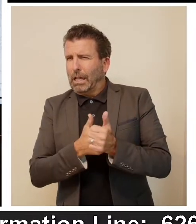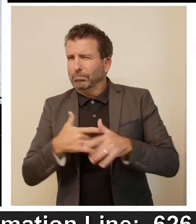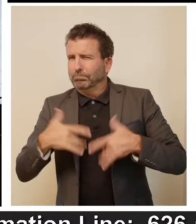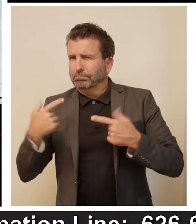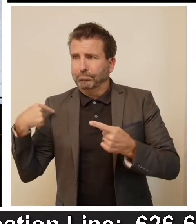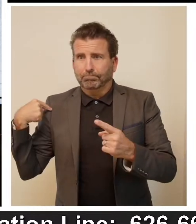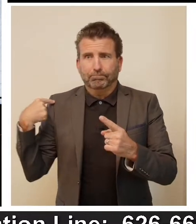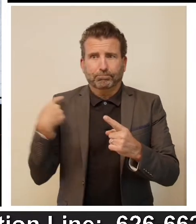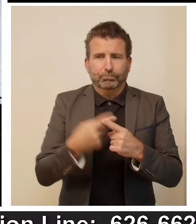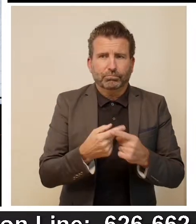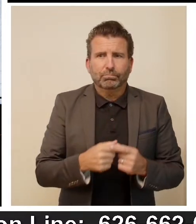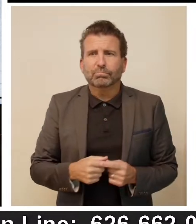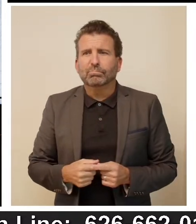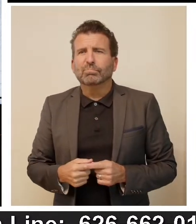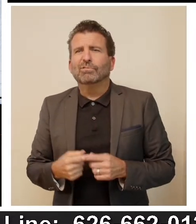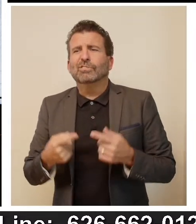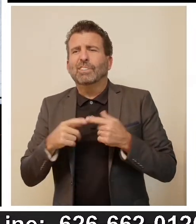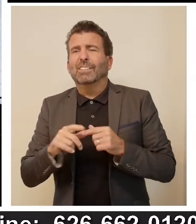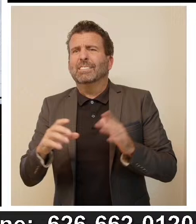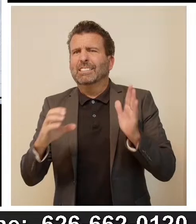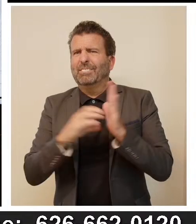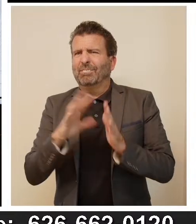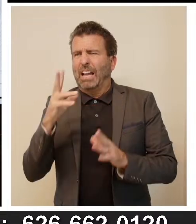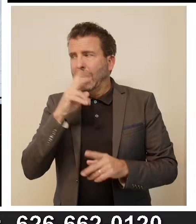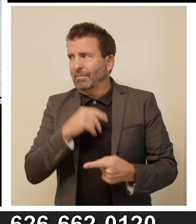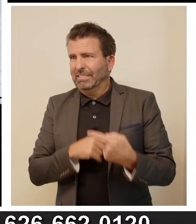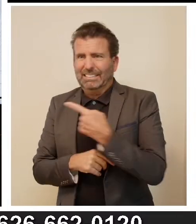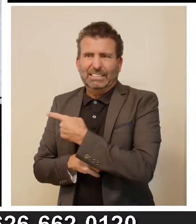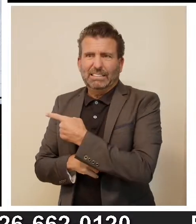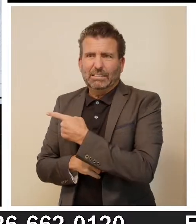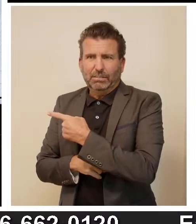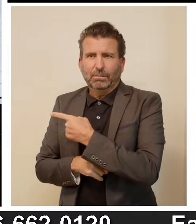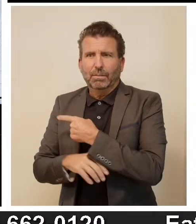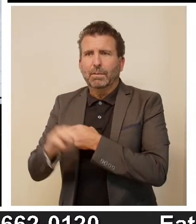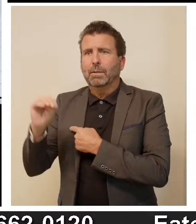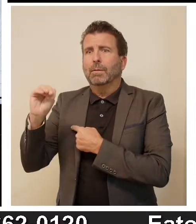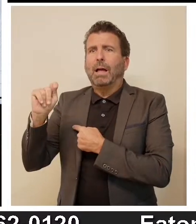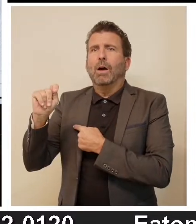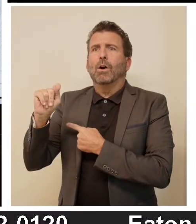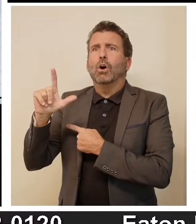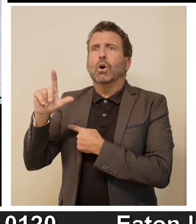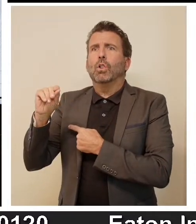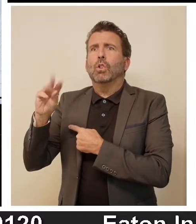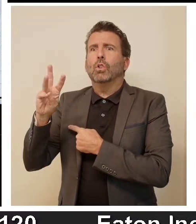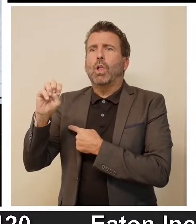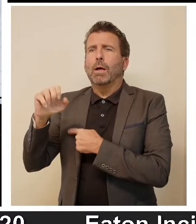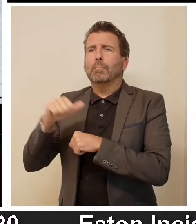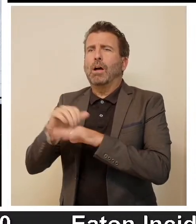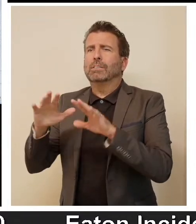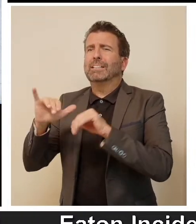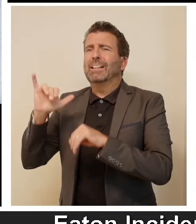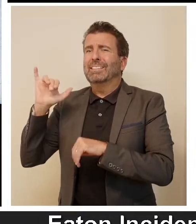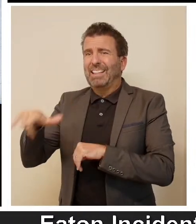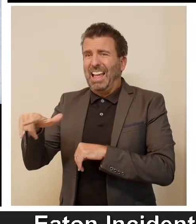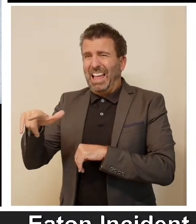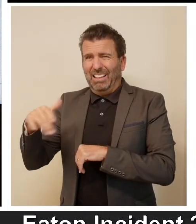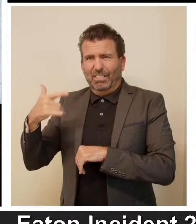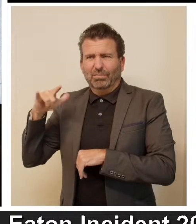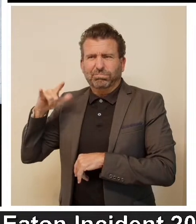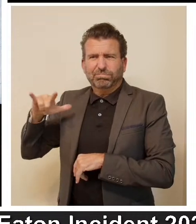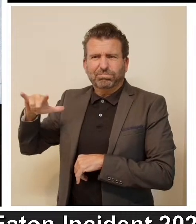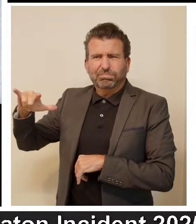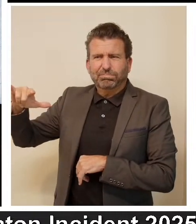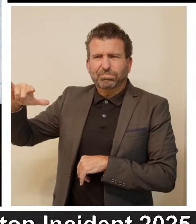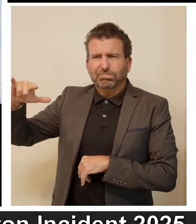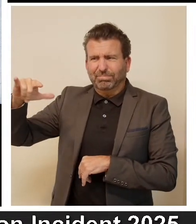Mount Low area, we still have some heat. We're still working ground crews, and we worked aircraft this morning in that area. Mount Wilson, we still have some